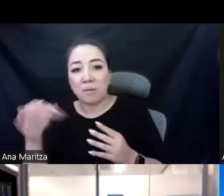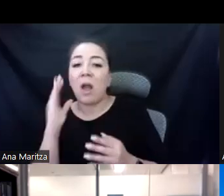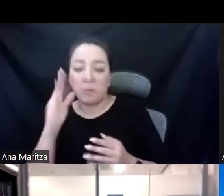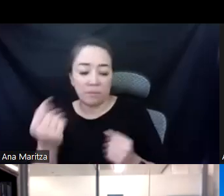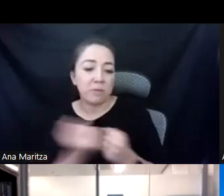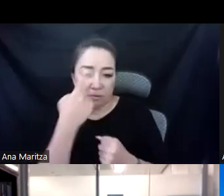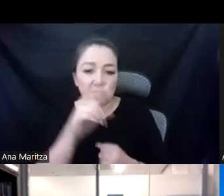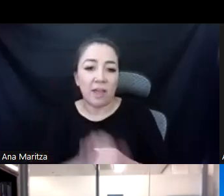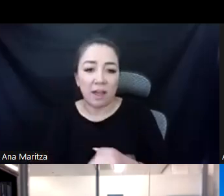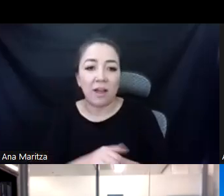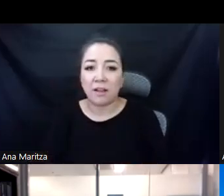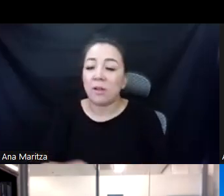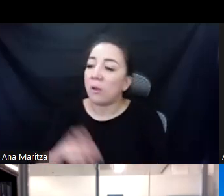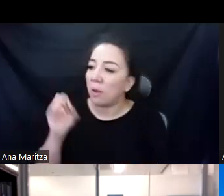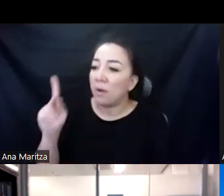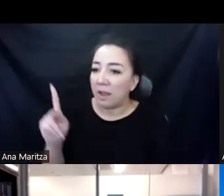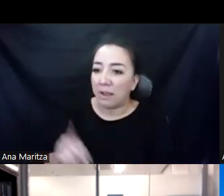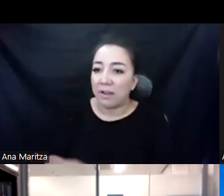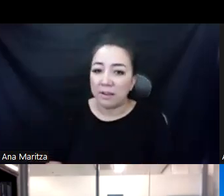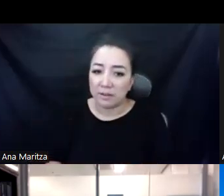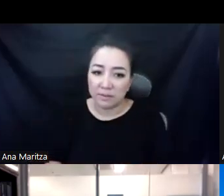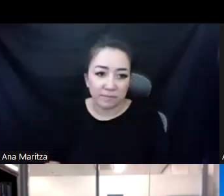that. Okay.